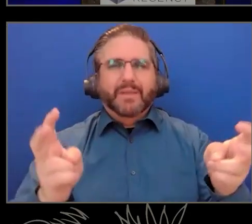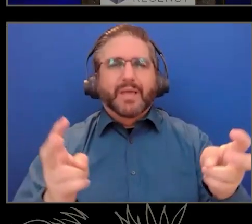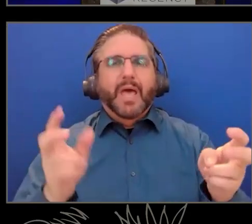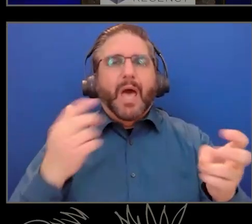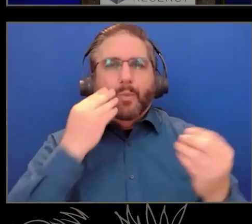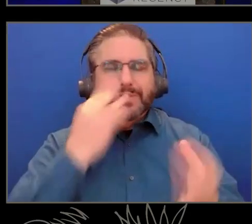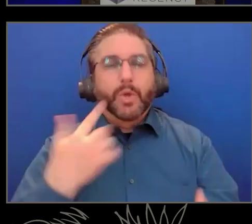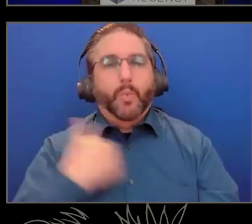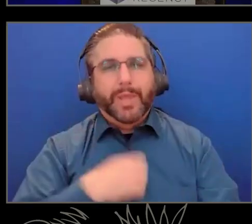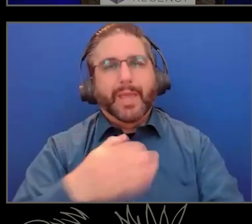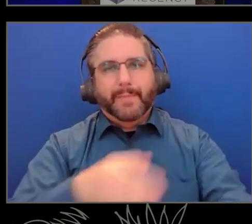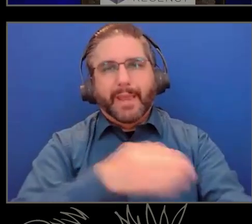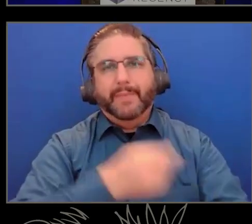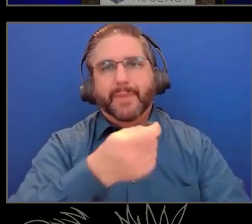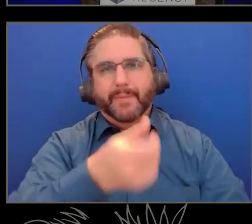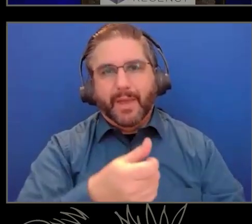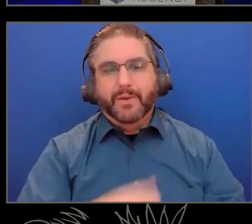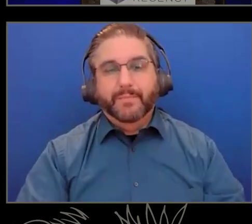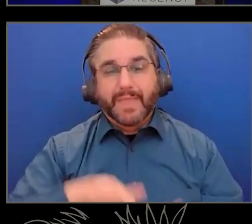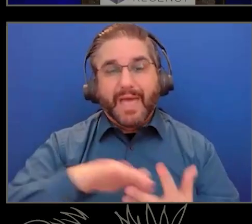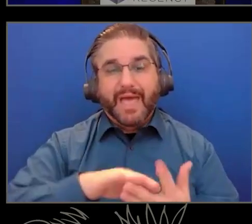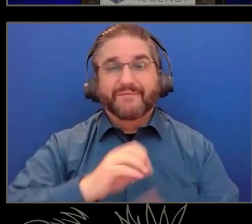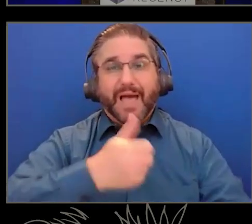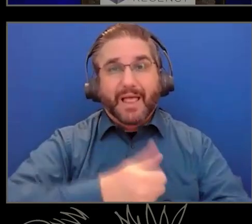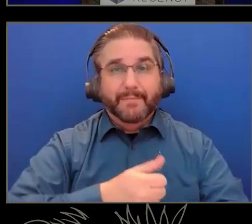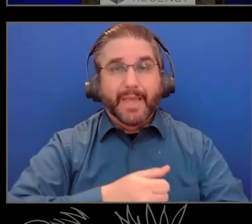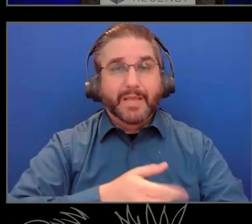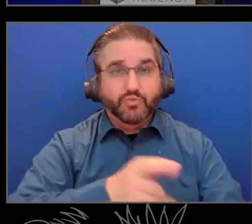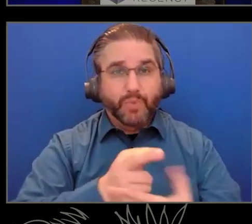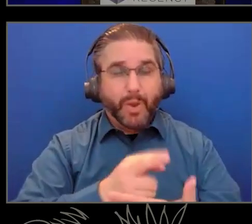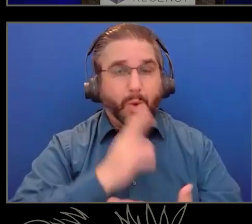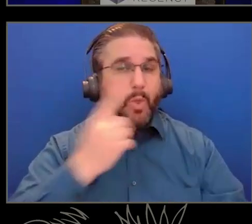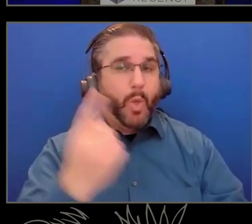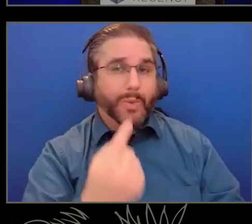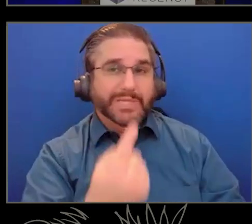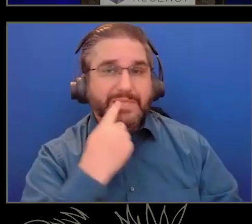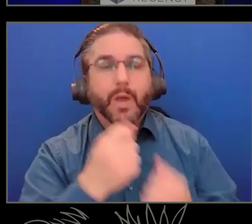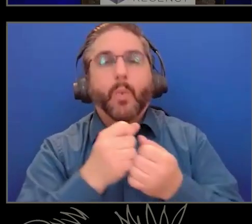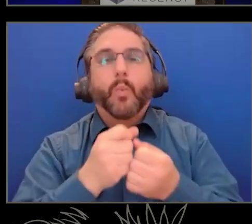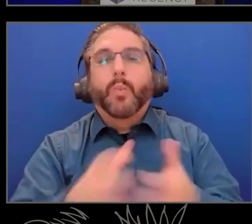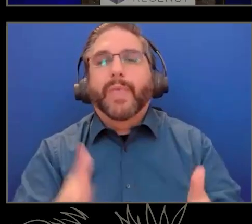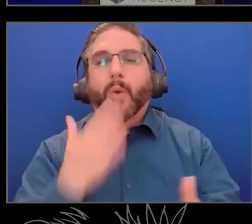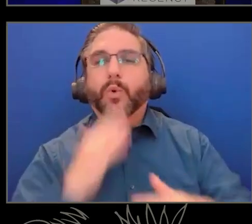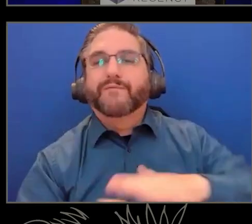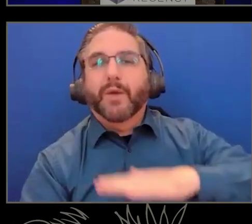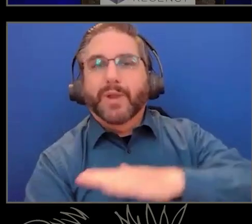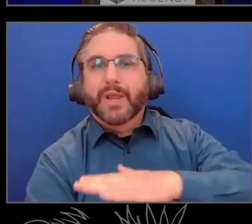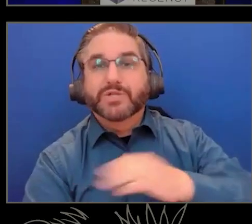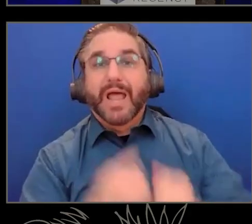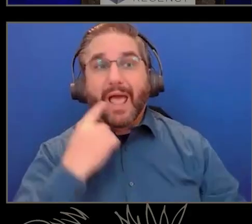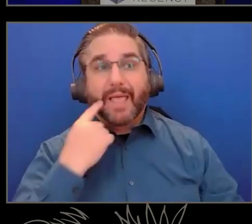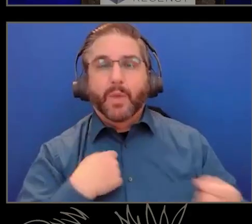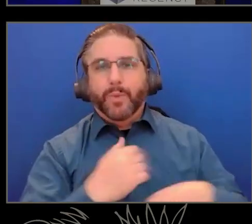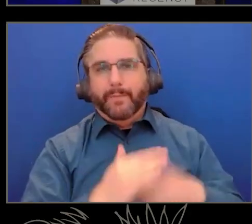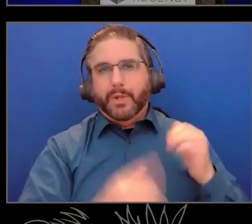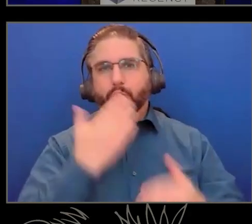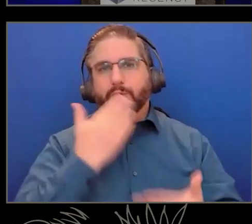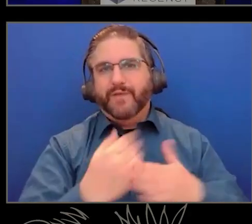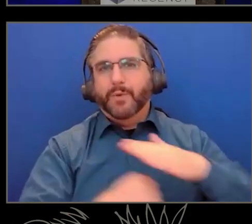better. File-based routing will always suck without a good foundation. I believe that's what we built with routes.ts. So thank you.